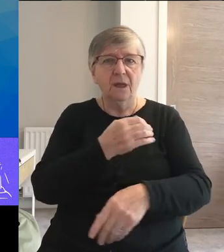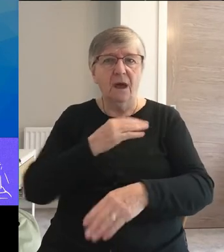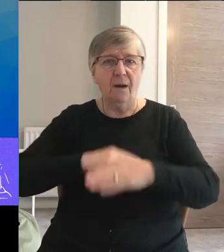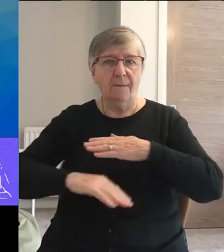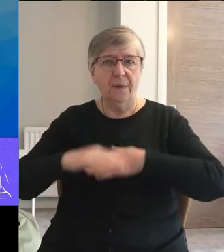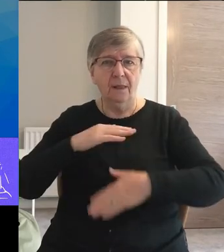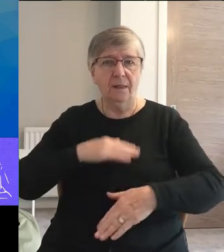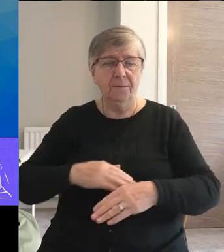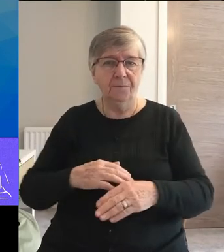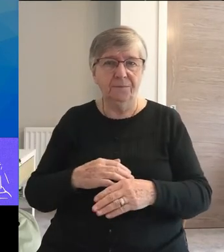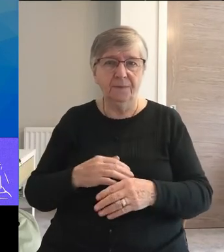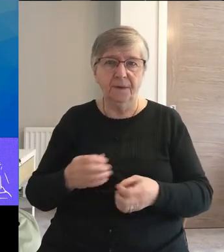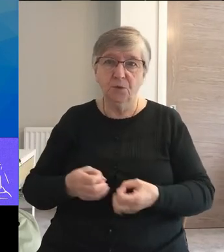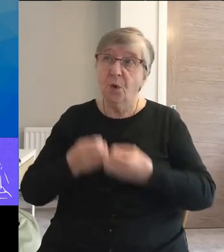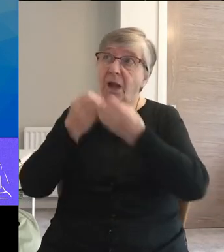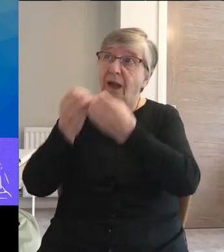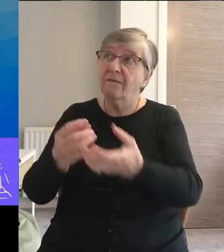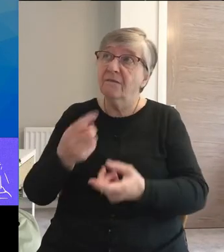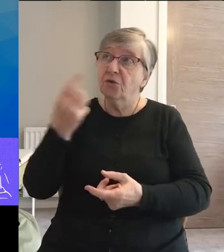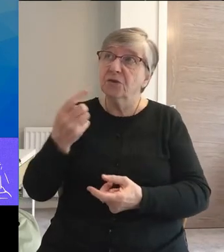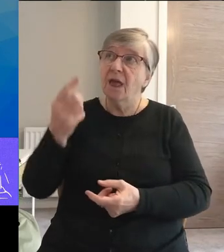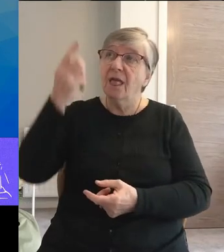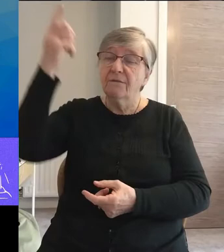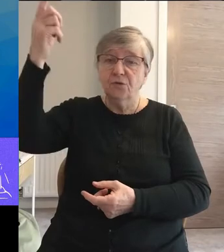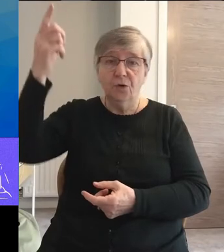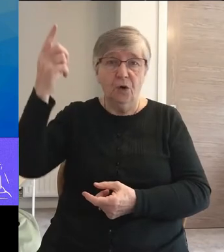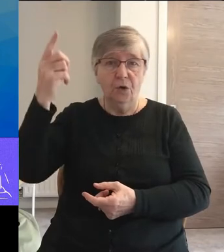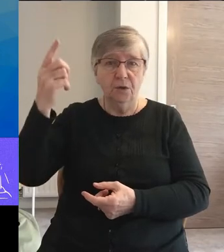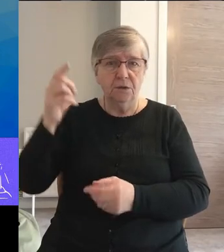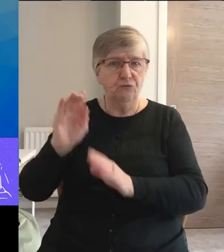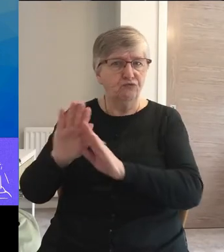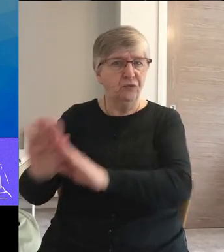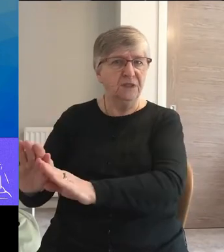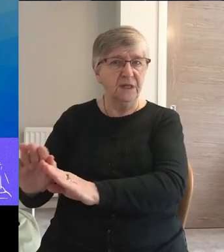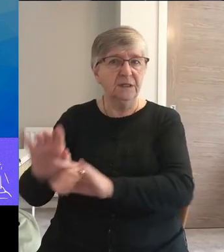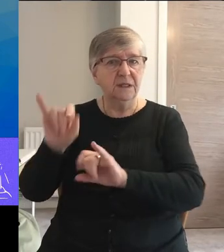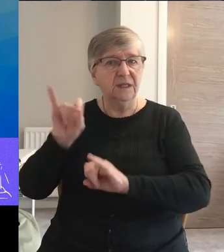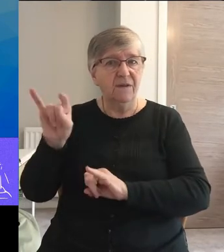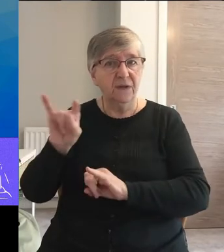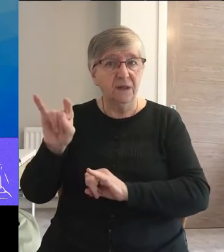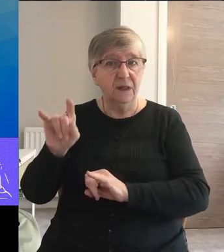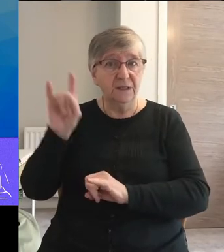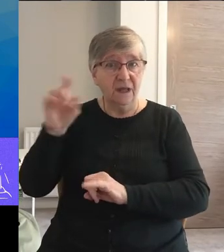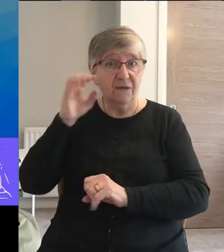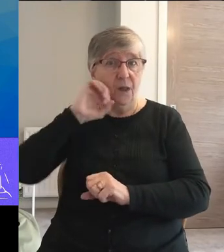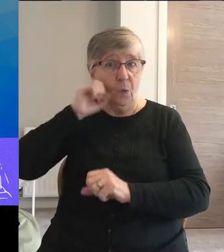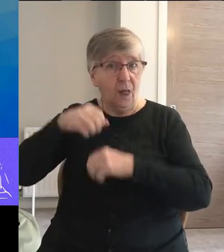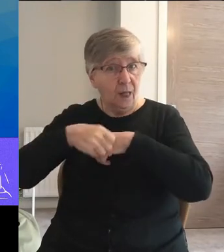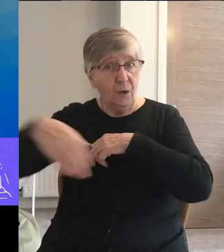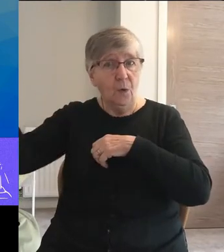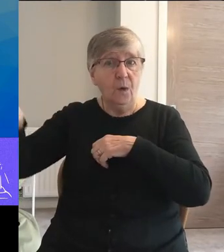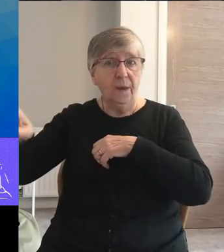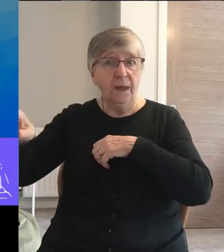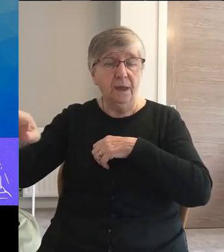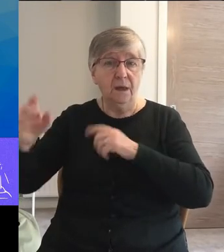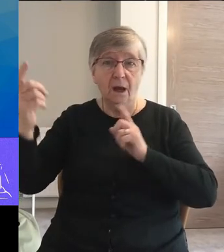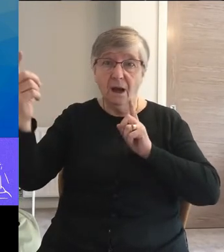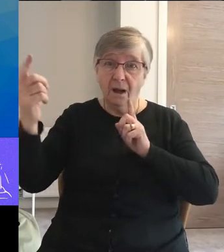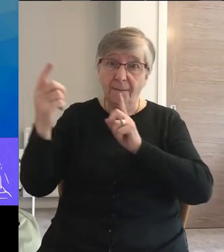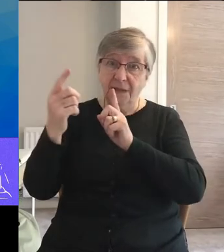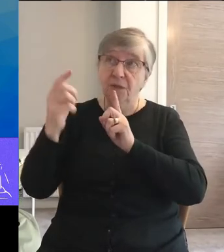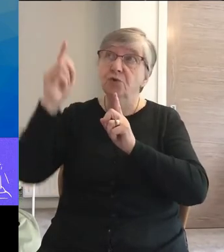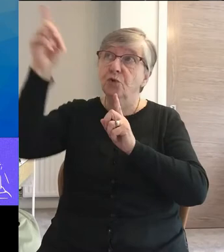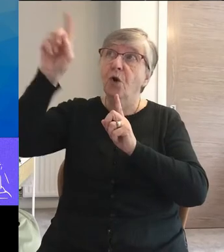Submit yourselves then to God. Resist the devil and he'll flee from you. Come near to God and he will come near to